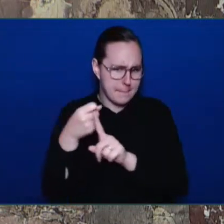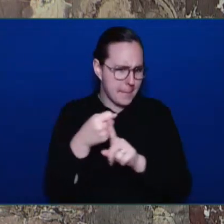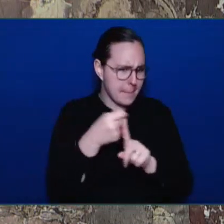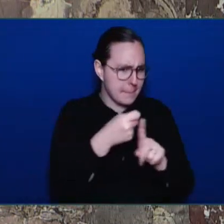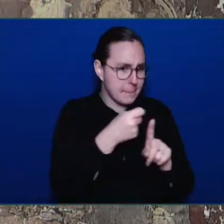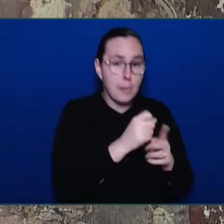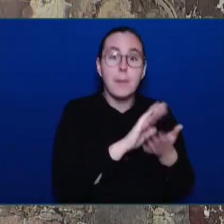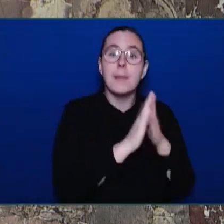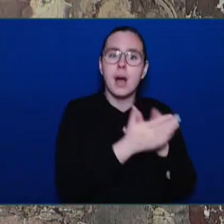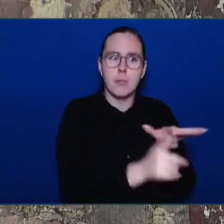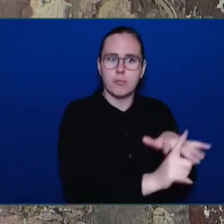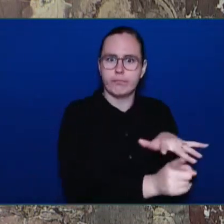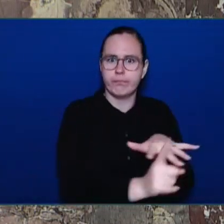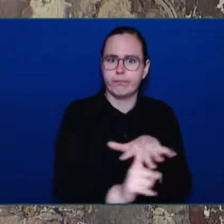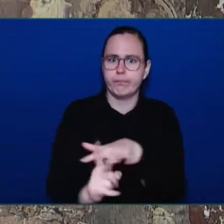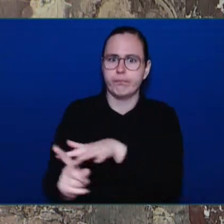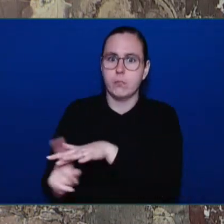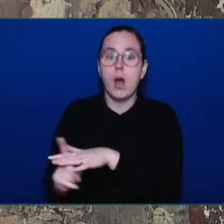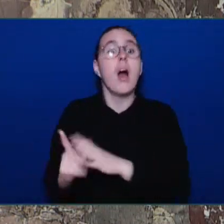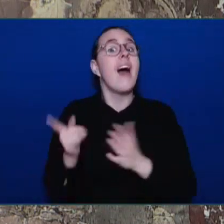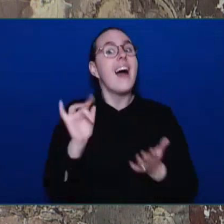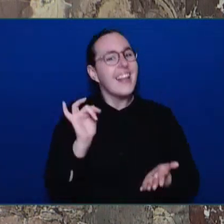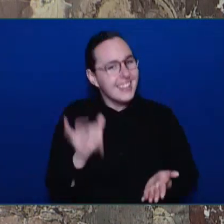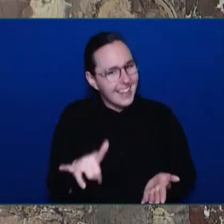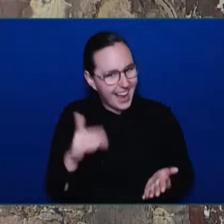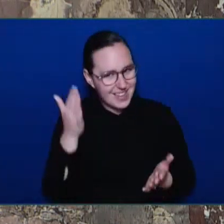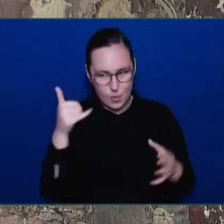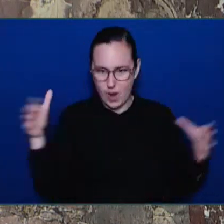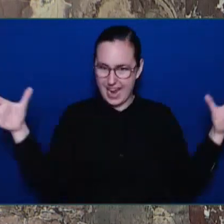It's a really serious issue, Honourable Speaker.